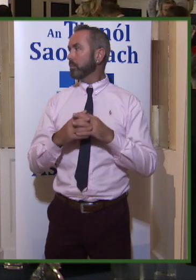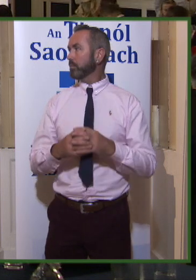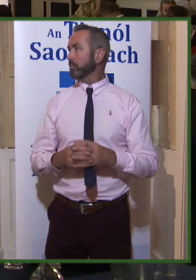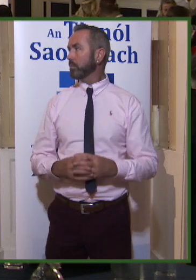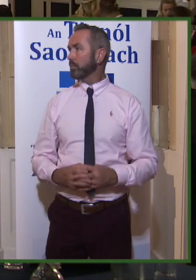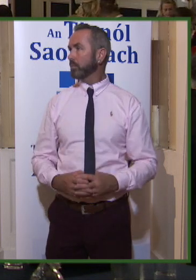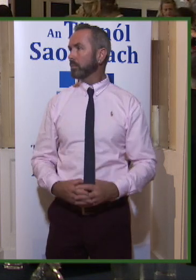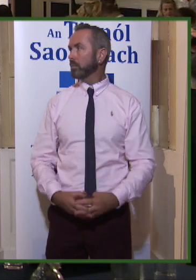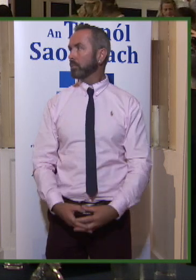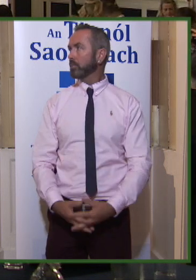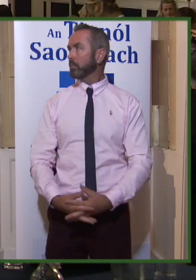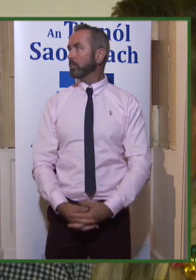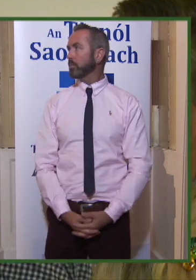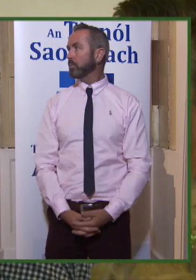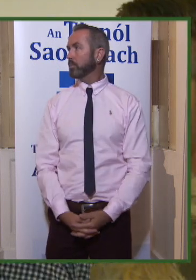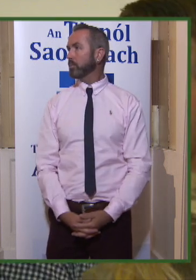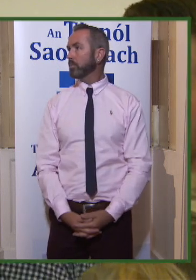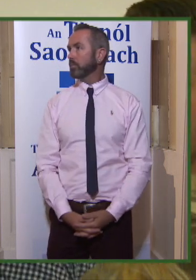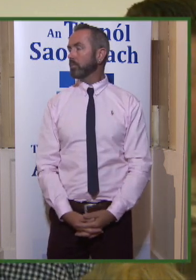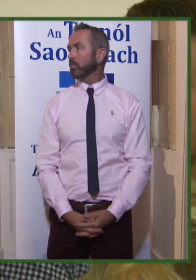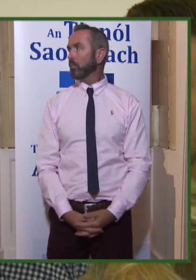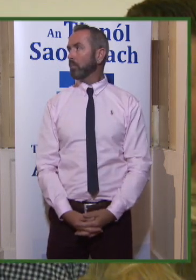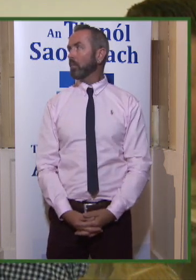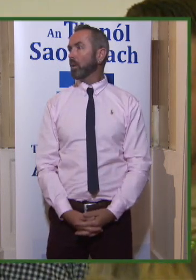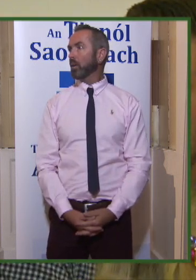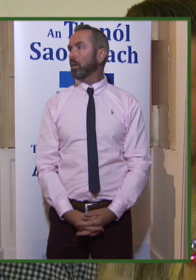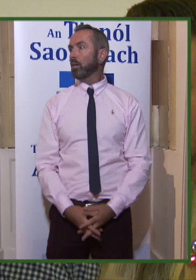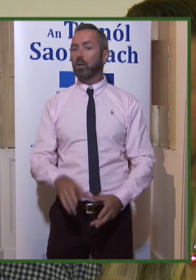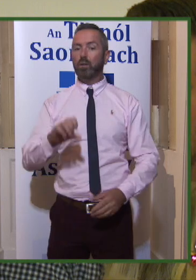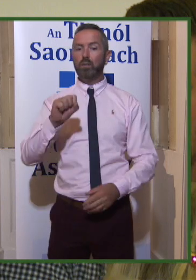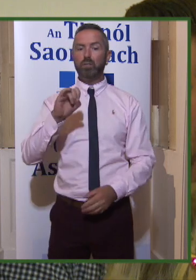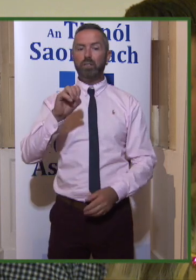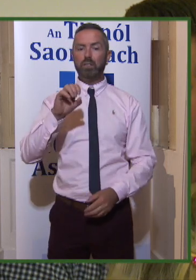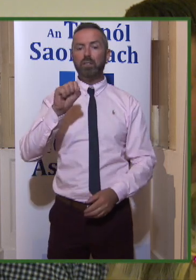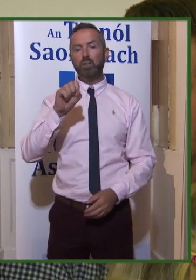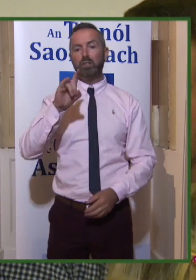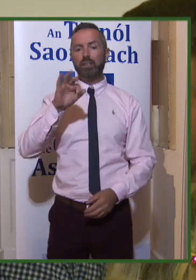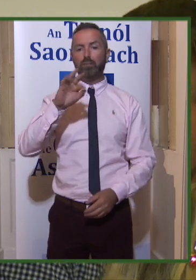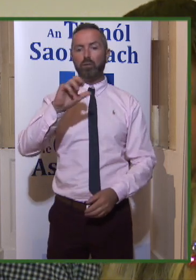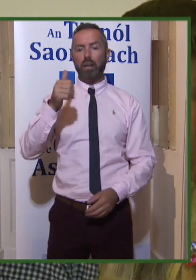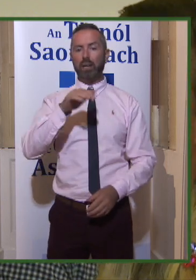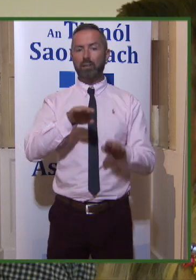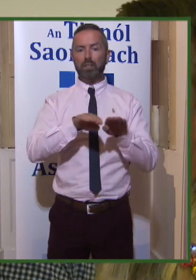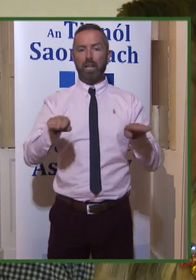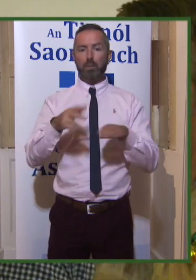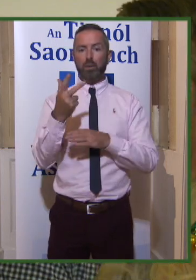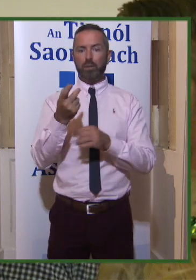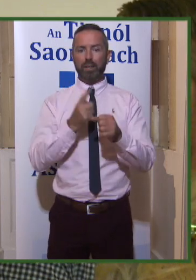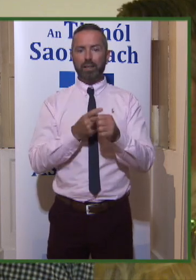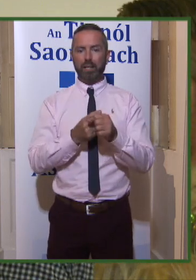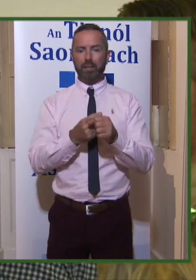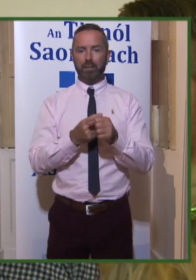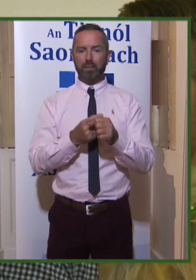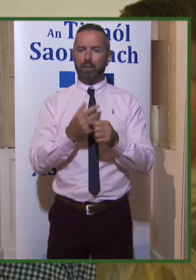Thank you. Shifra from table 3 again. So we just had a couple of assumptions that we